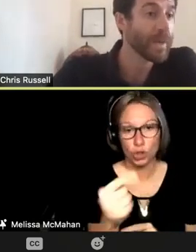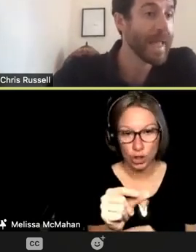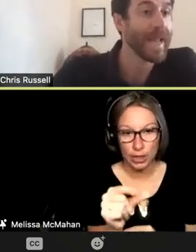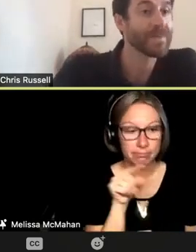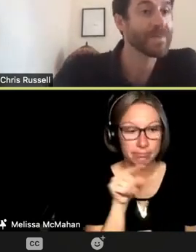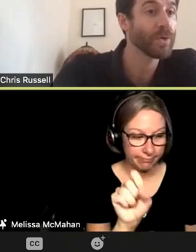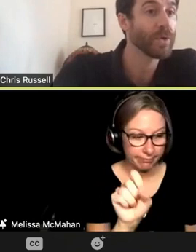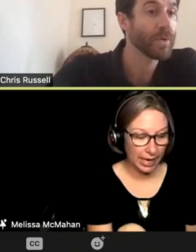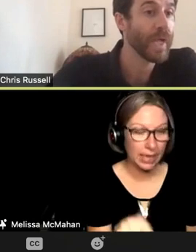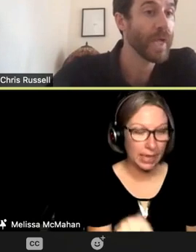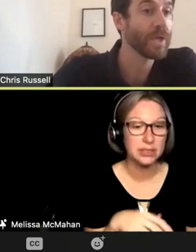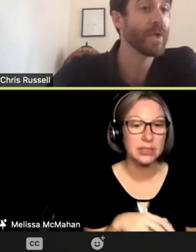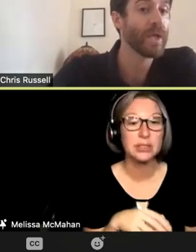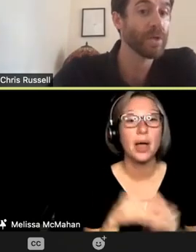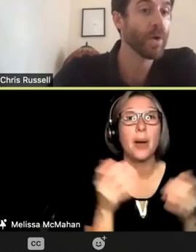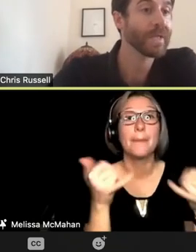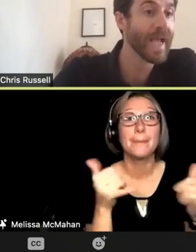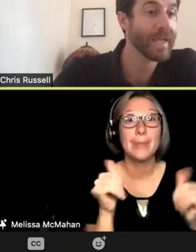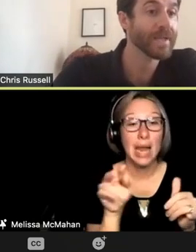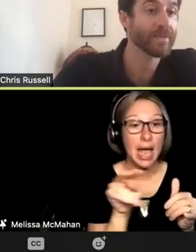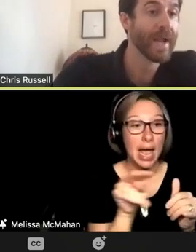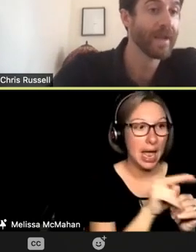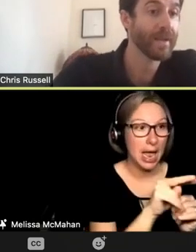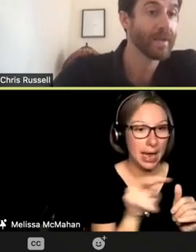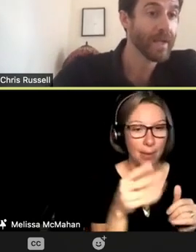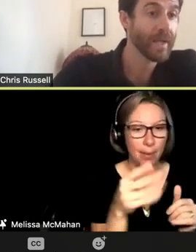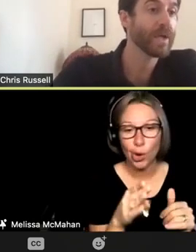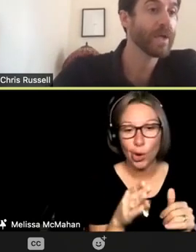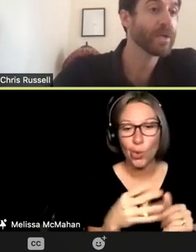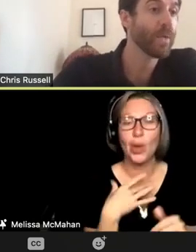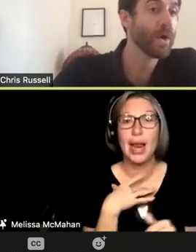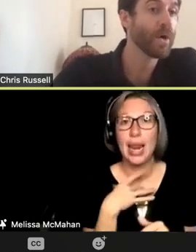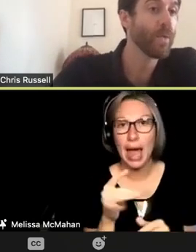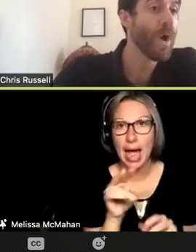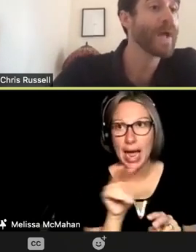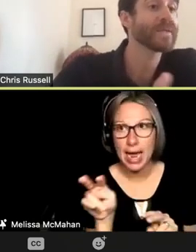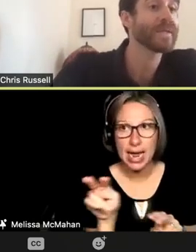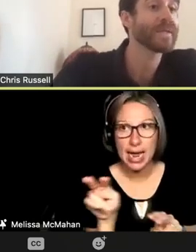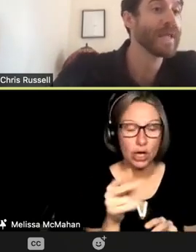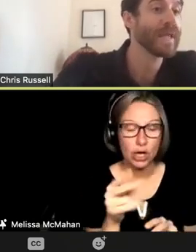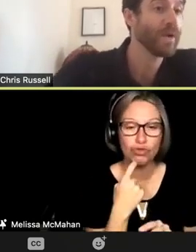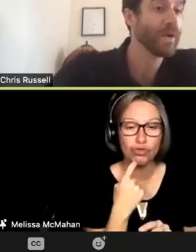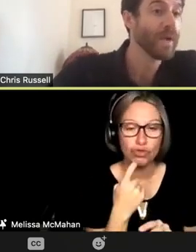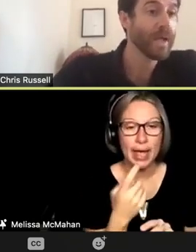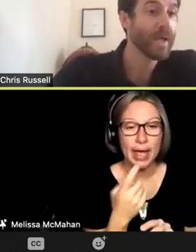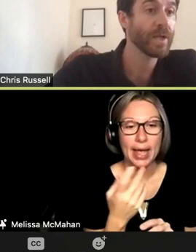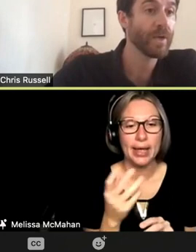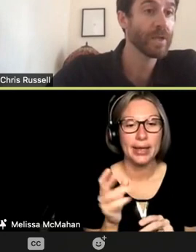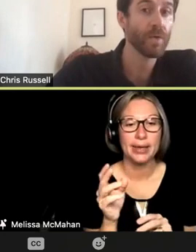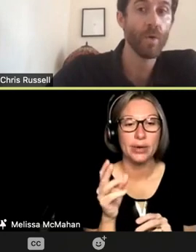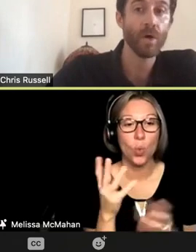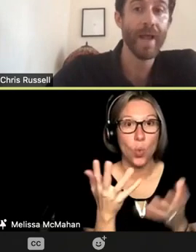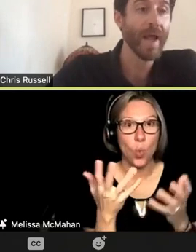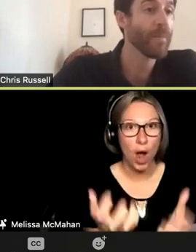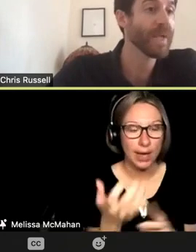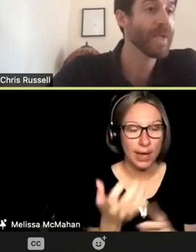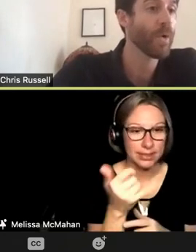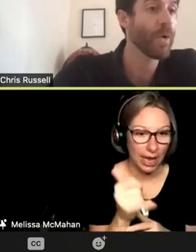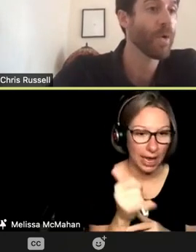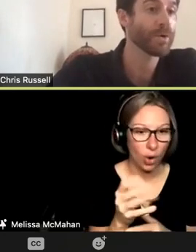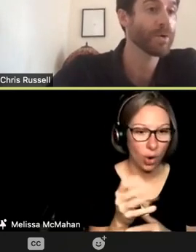hit the word play? It's blue. Can you hit the word like? It's red. Can you hit the word want? It's yellow. Can you hit the